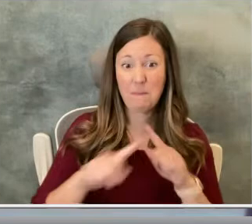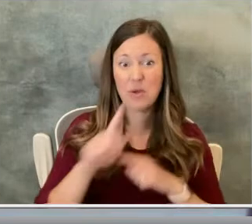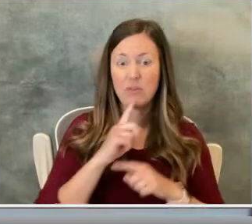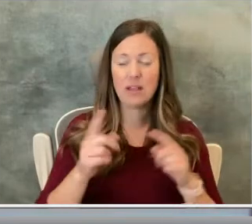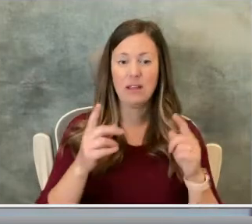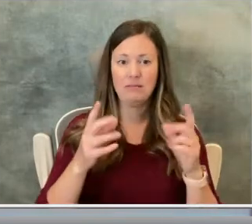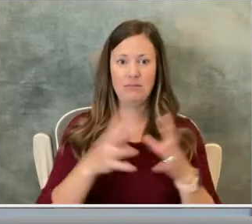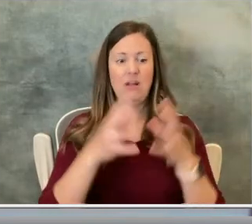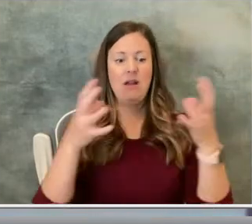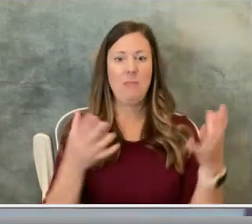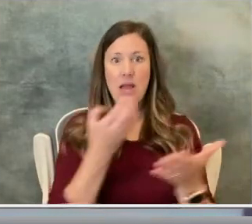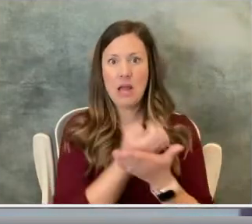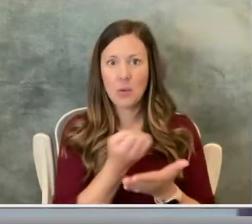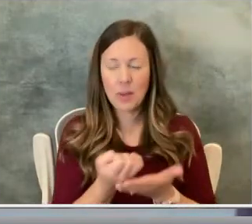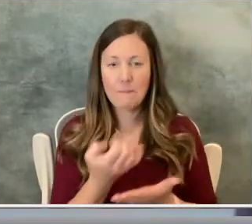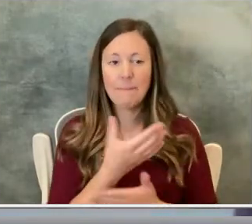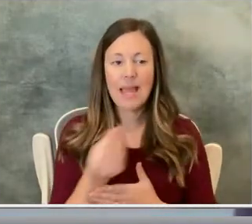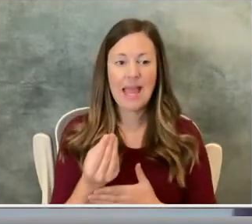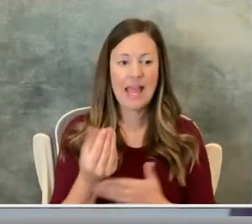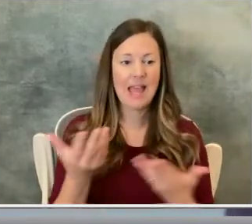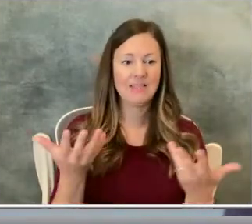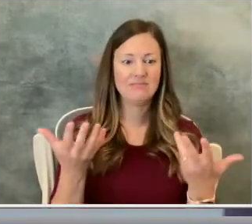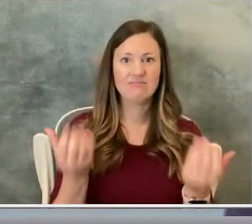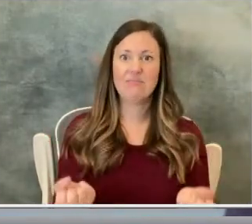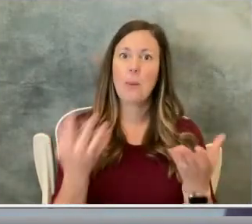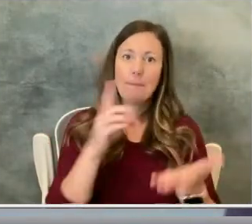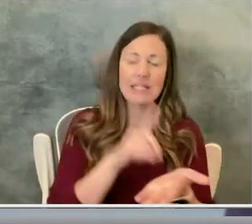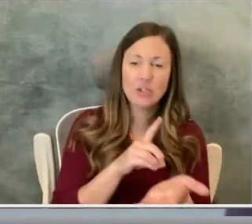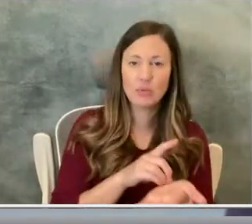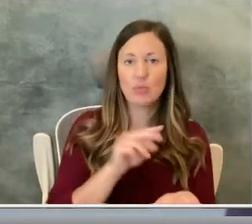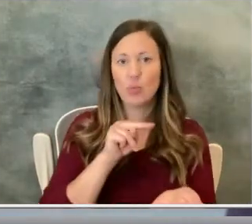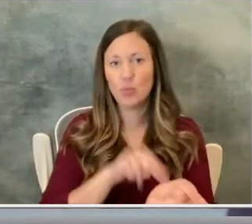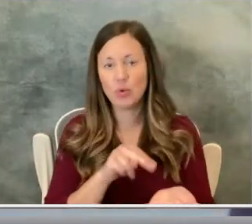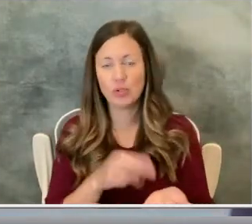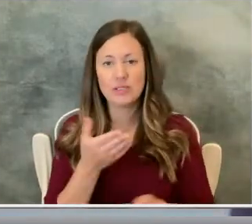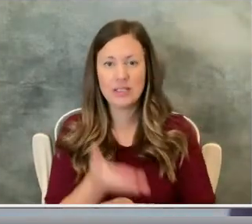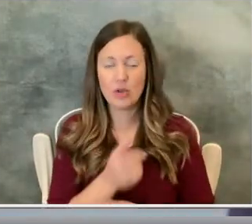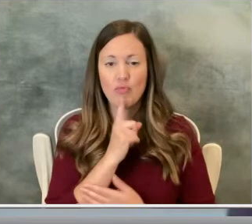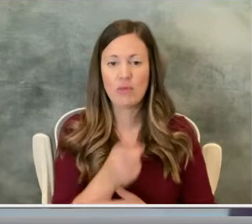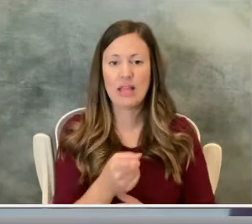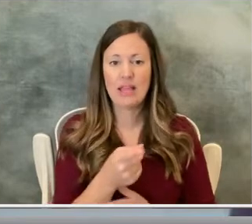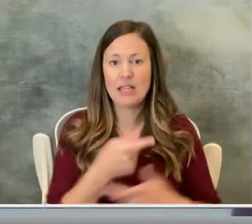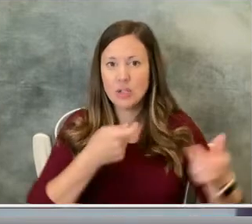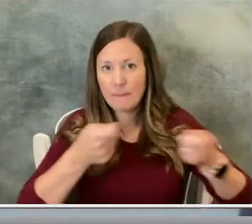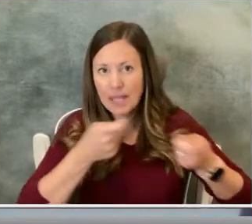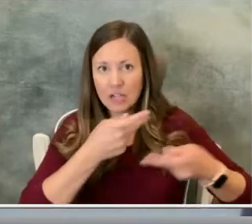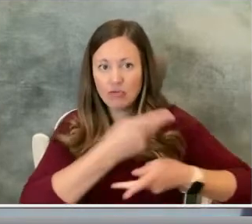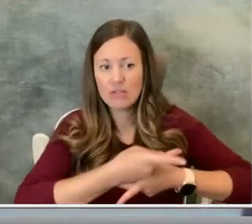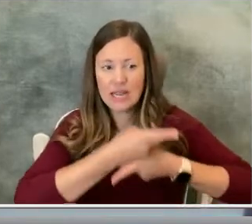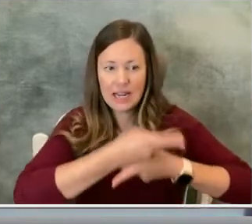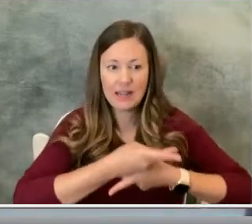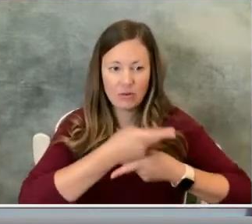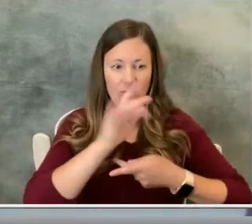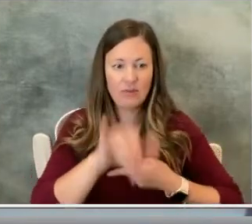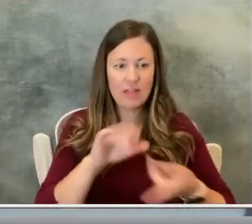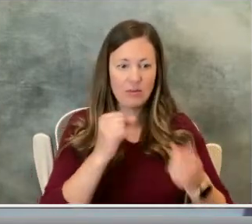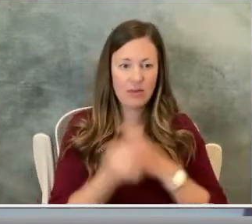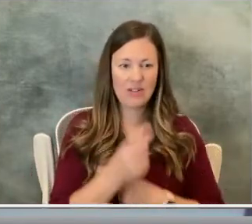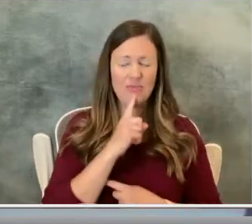personnel to manage the situation is extraordinary. It's a